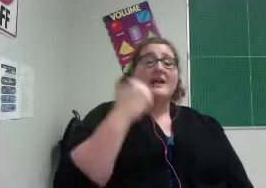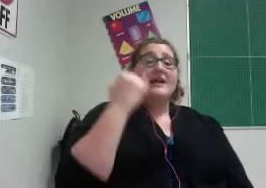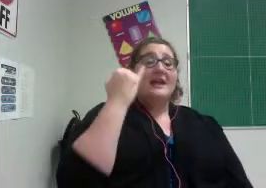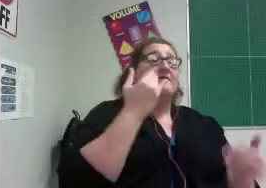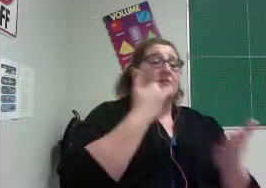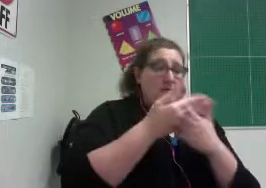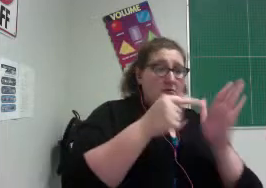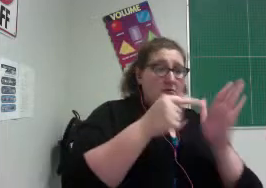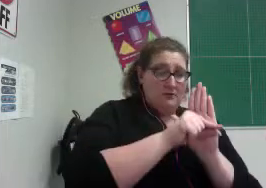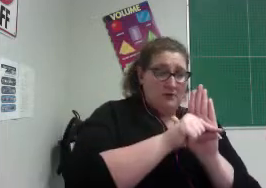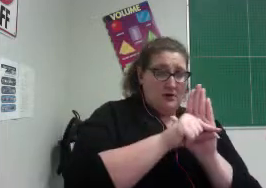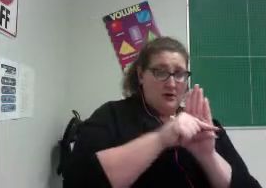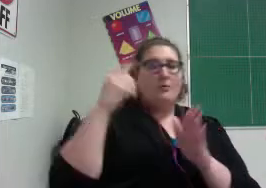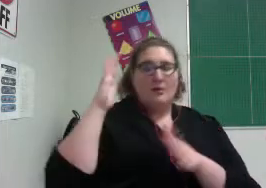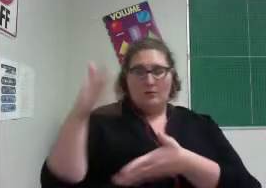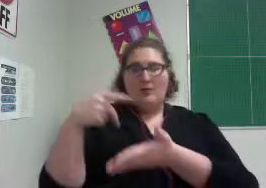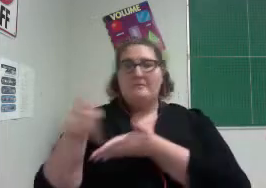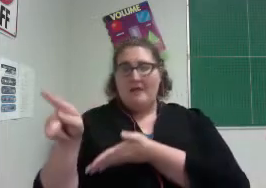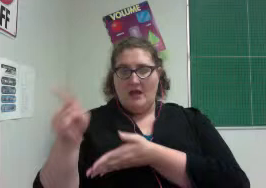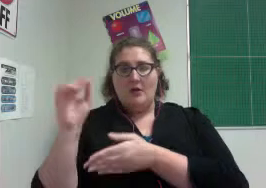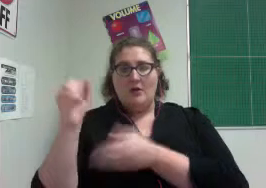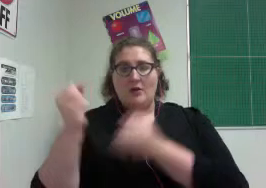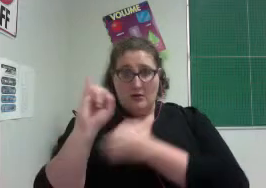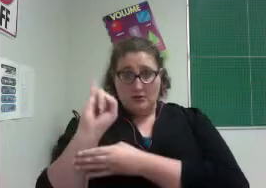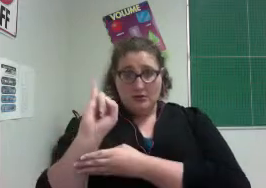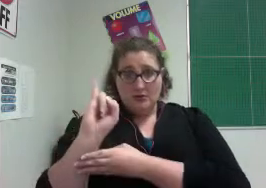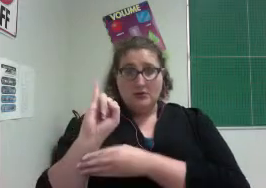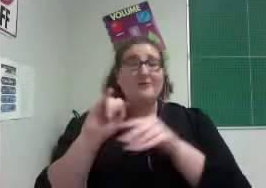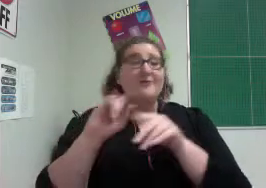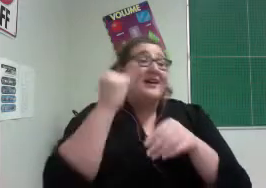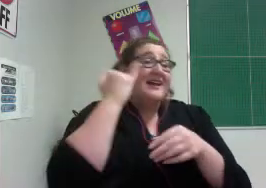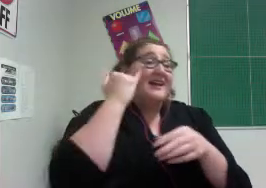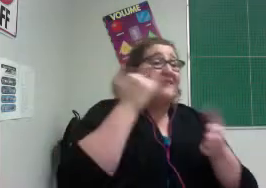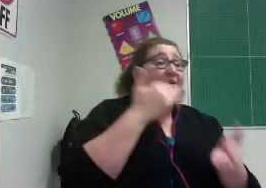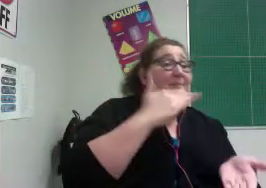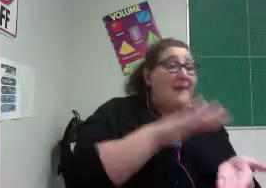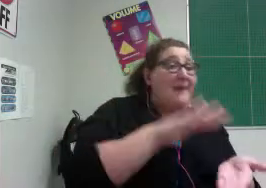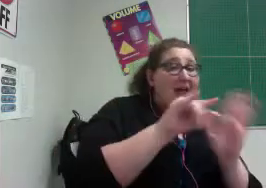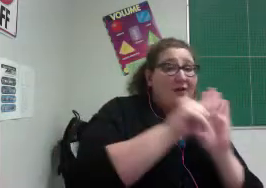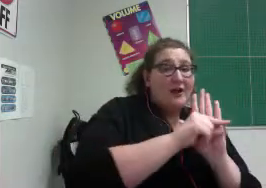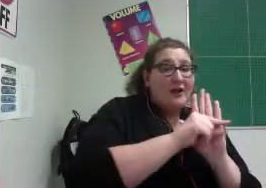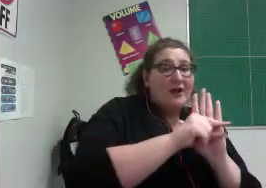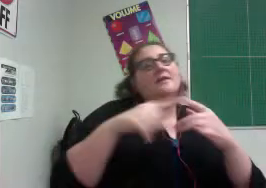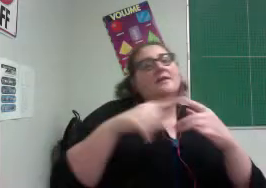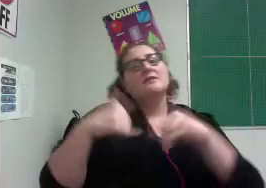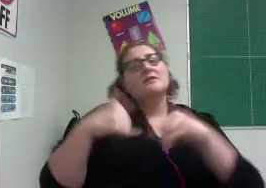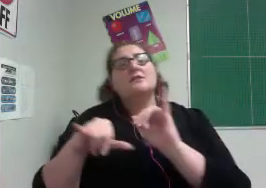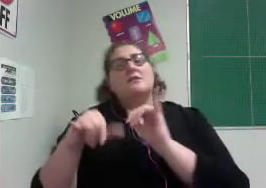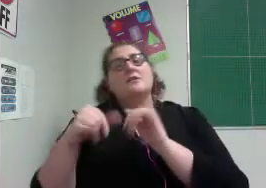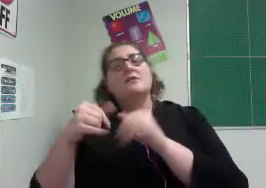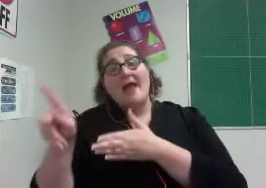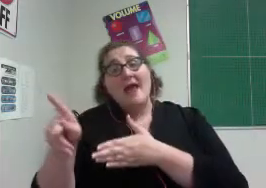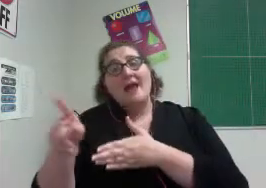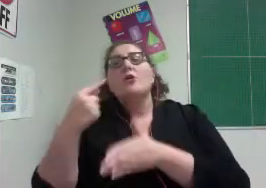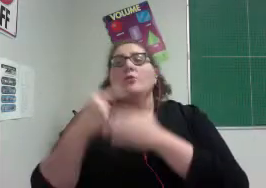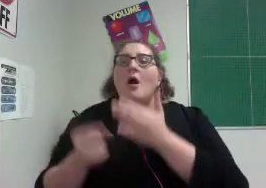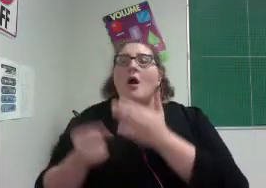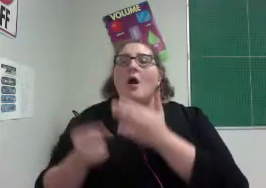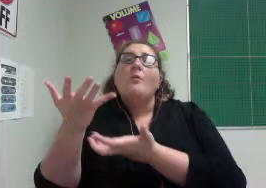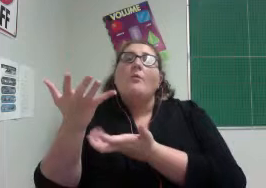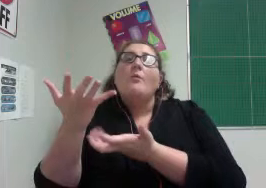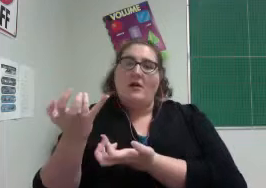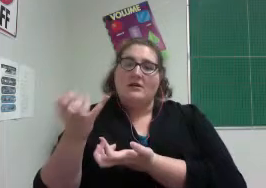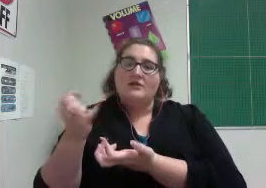the statement was still, if you get good grades, we'll pay for your car insurance? Well, what if you get bad grades and they still pay for your car insurance? You got